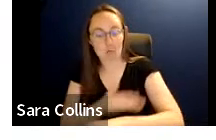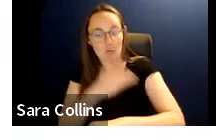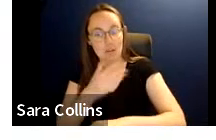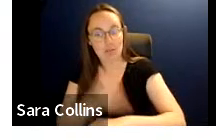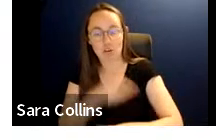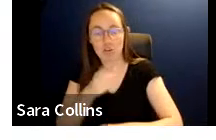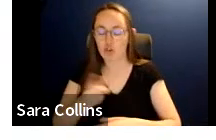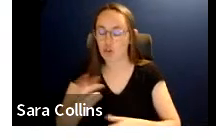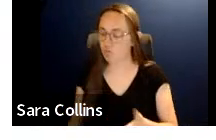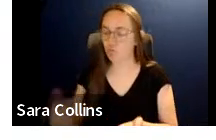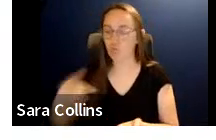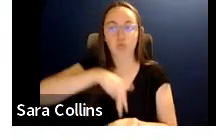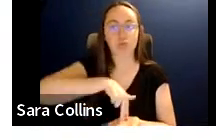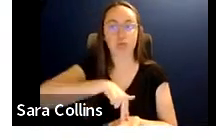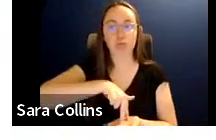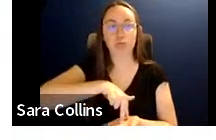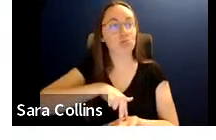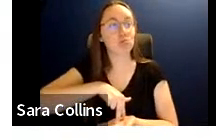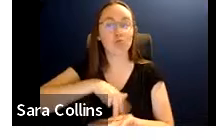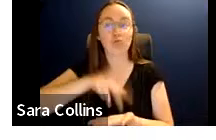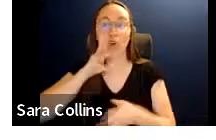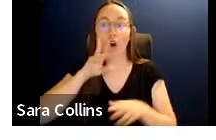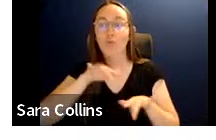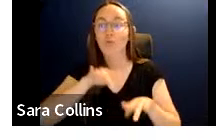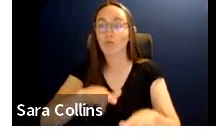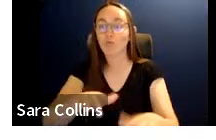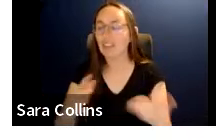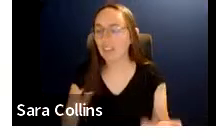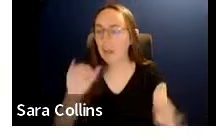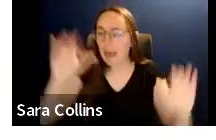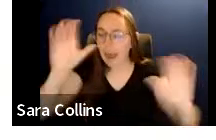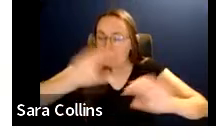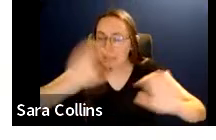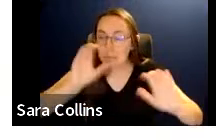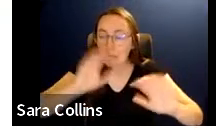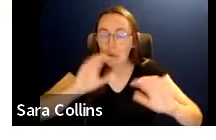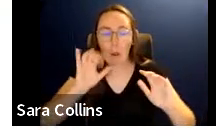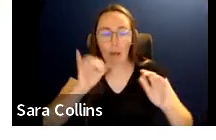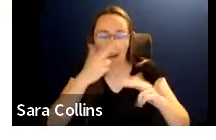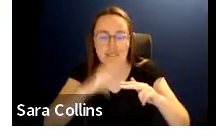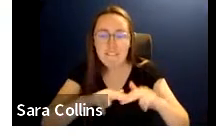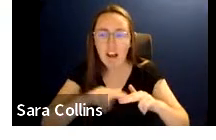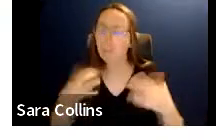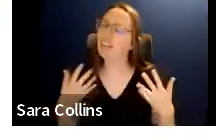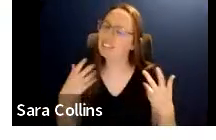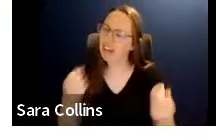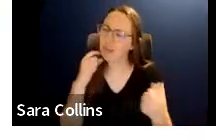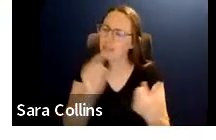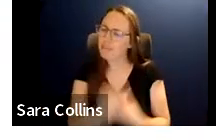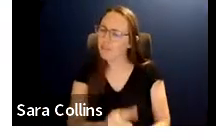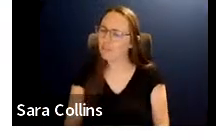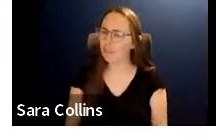of exploration, I think, is healthy and wonderful for all of us. Next slide, please.